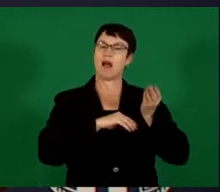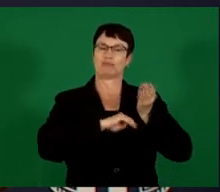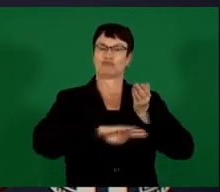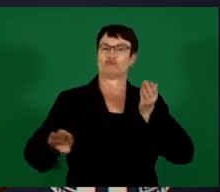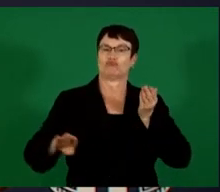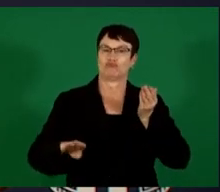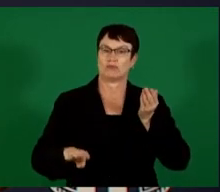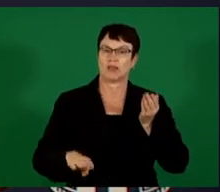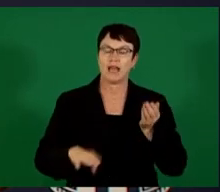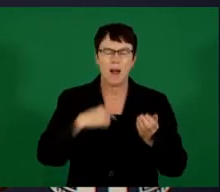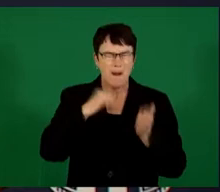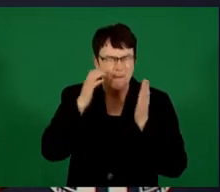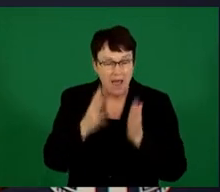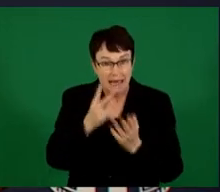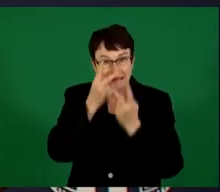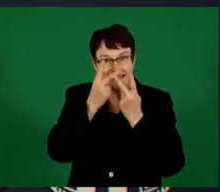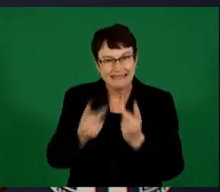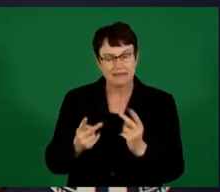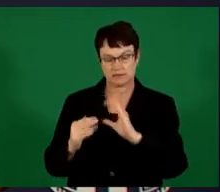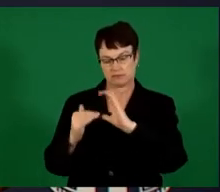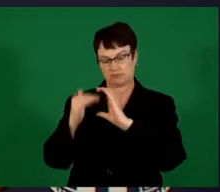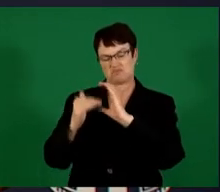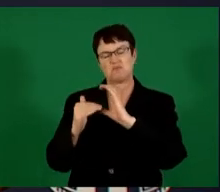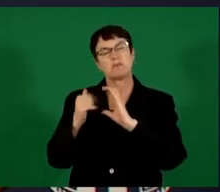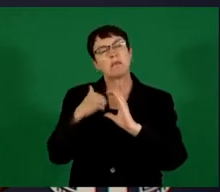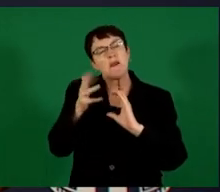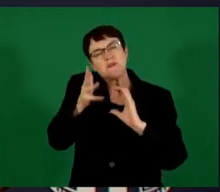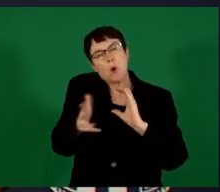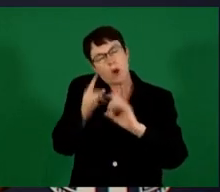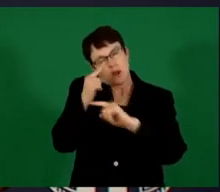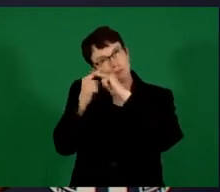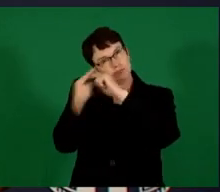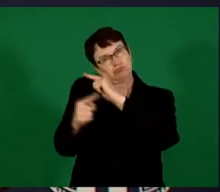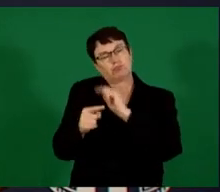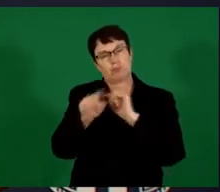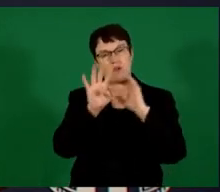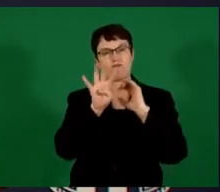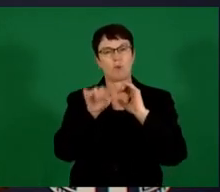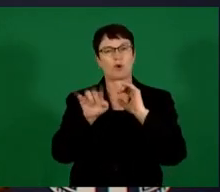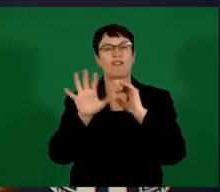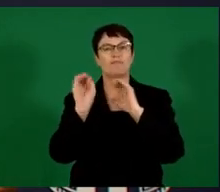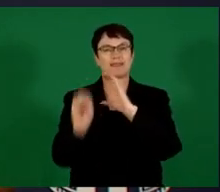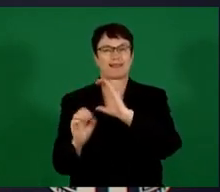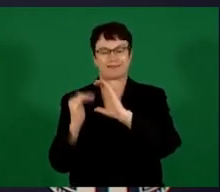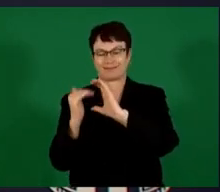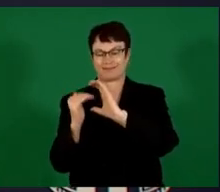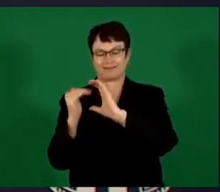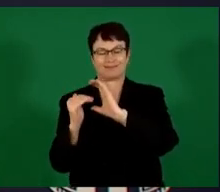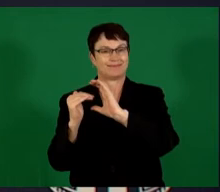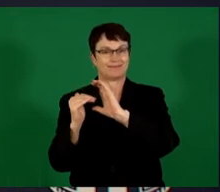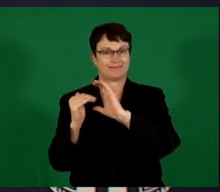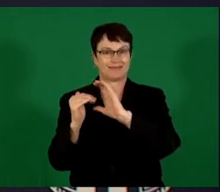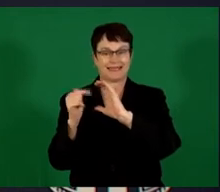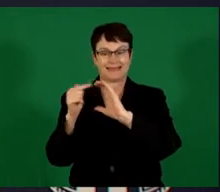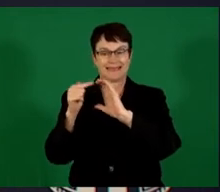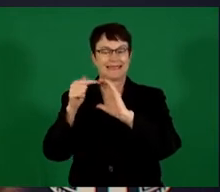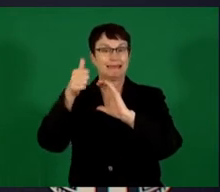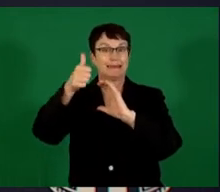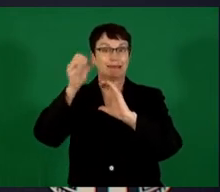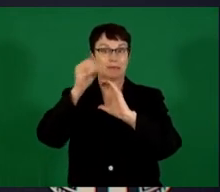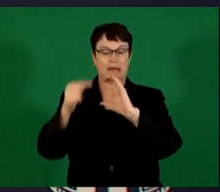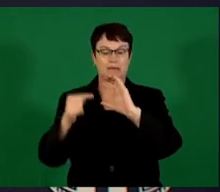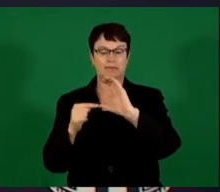inflation is declining to 4.5% and that that happens in a sustainable manner. That is what you should